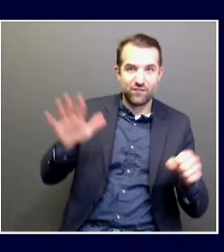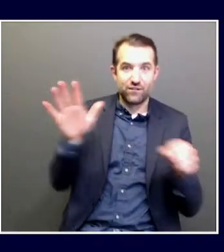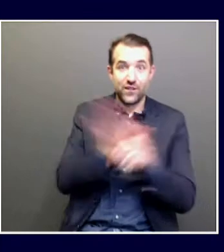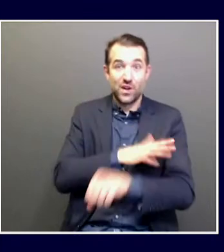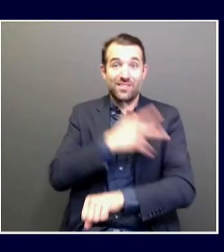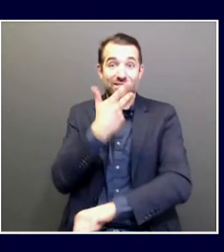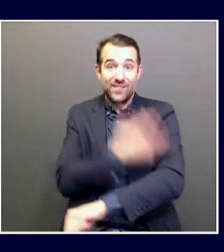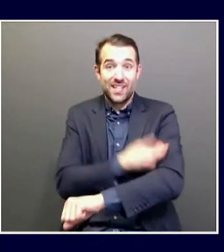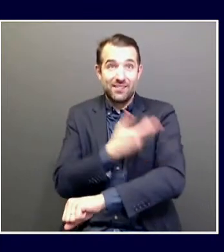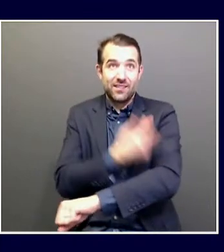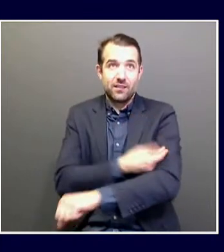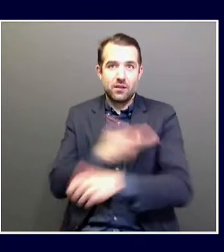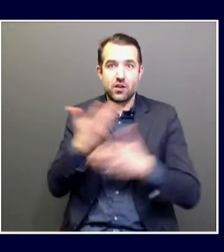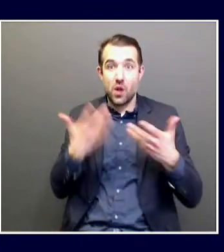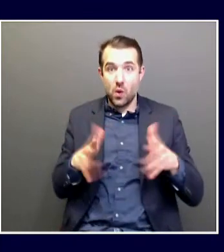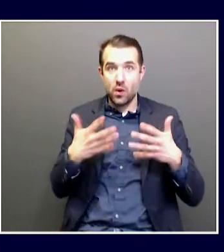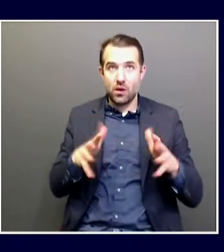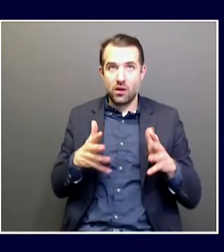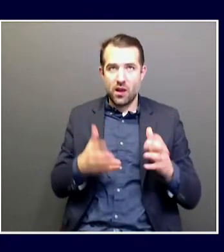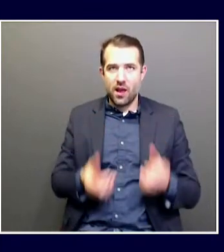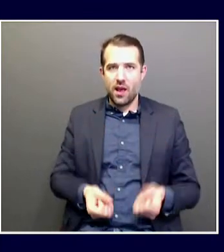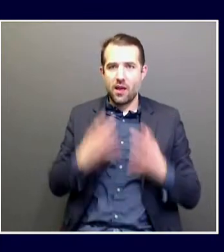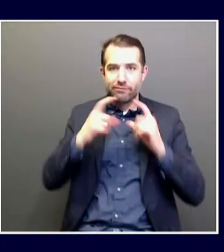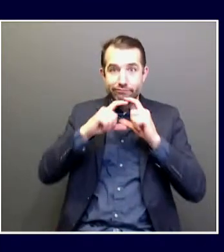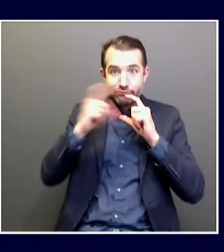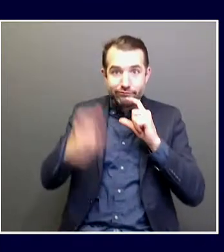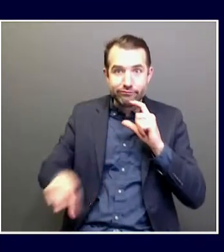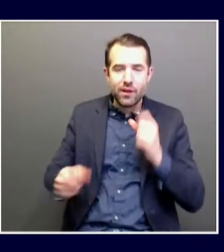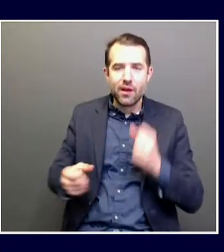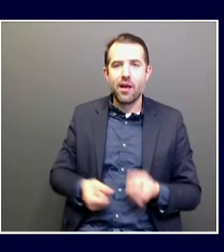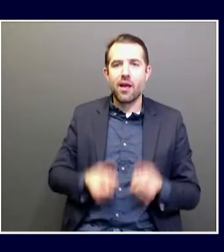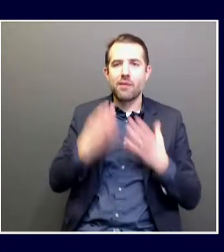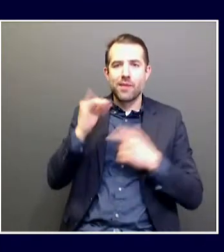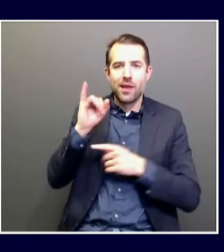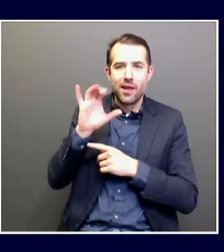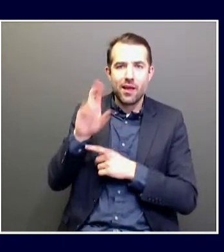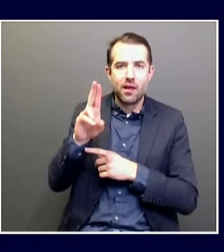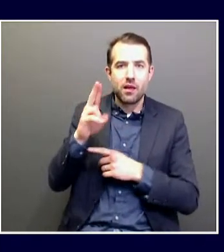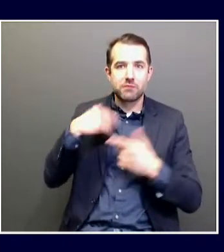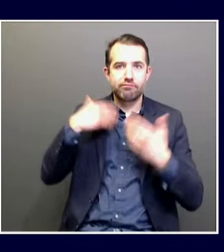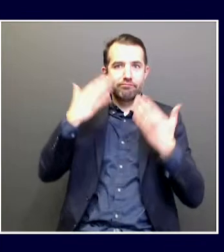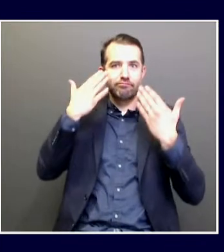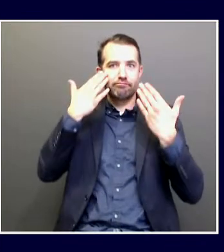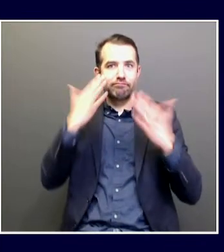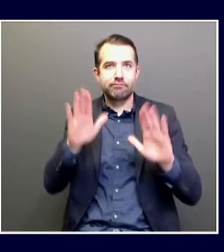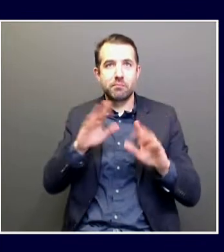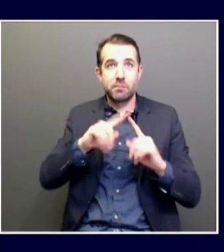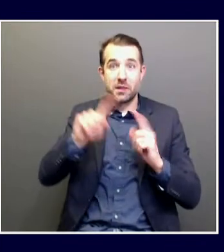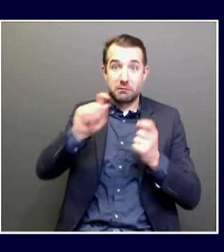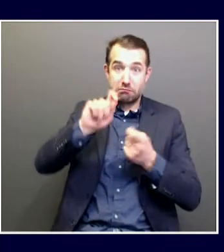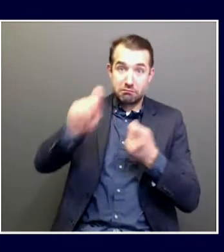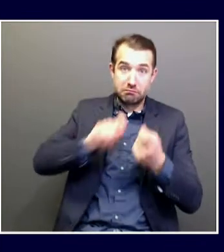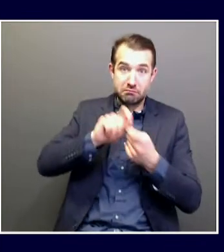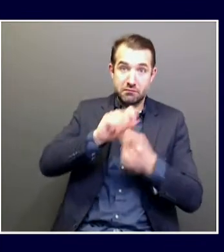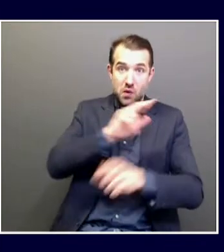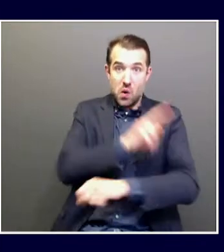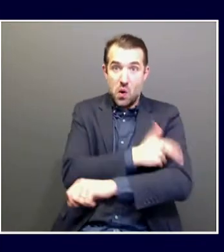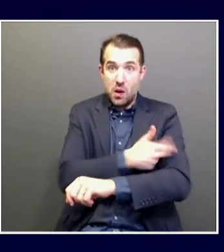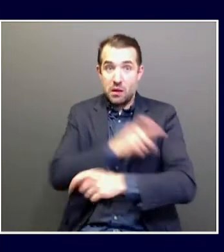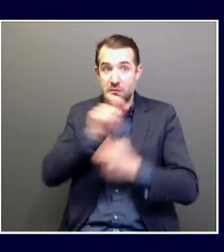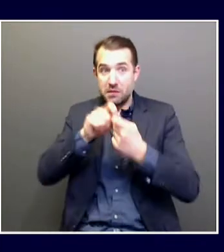you can't speak necessarily to that hospital on that date, but that, of course, is significant. So can you